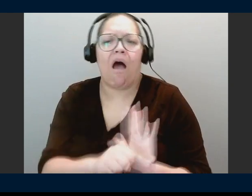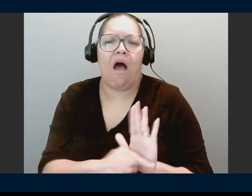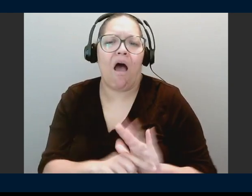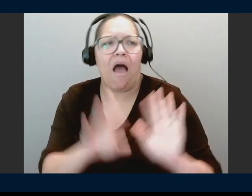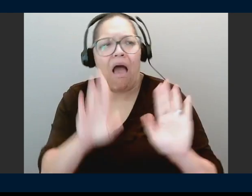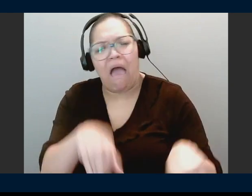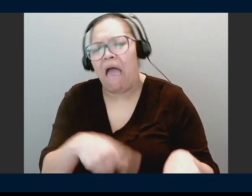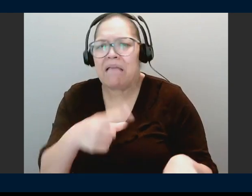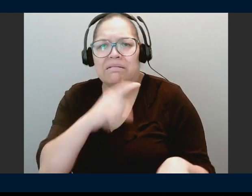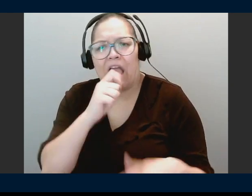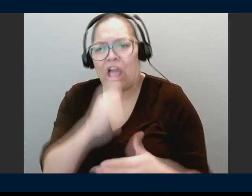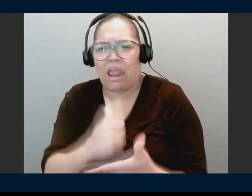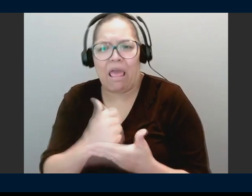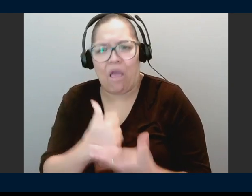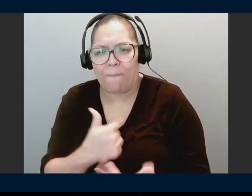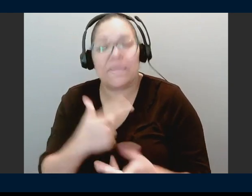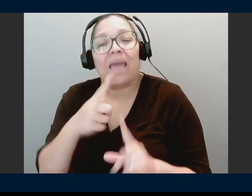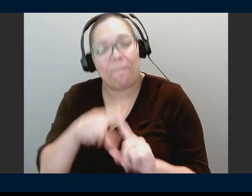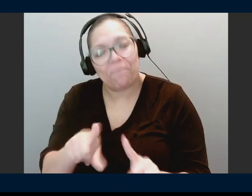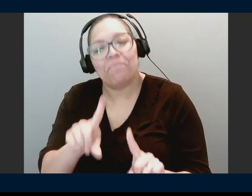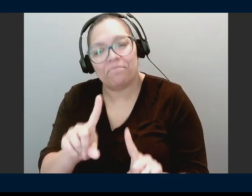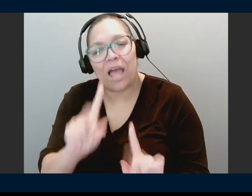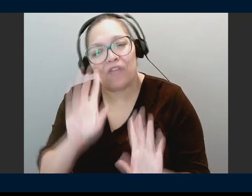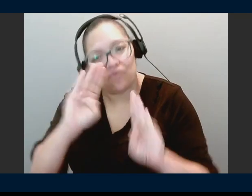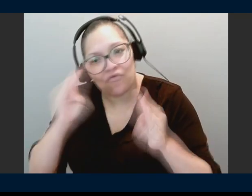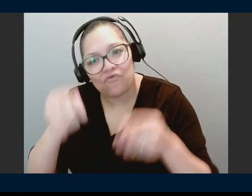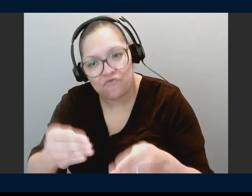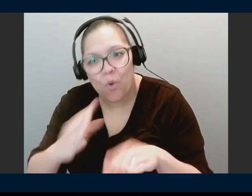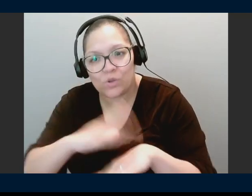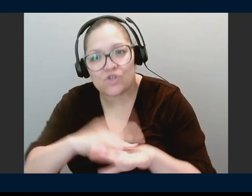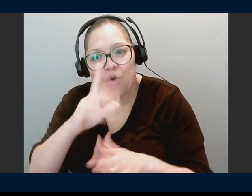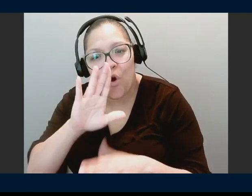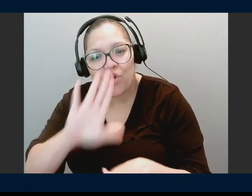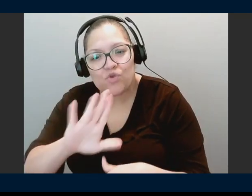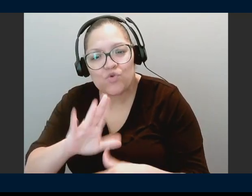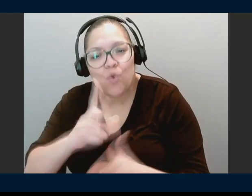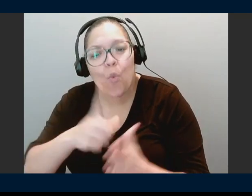else. Thank you so much for your time. Thank you.